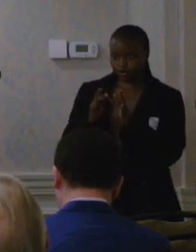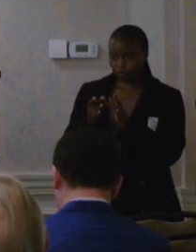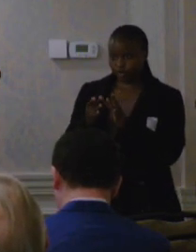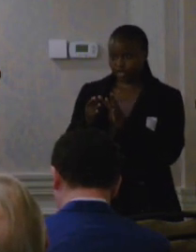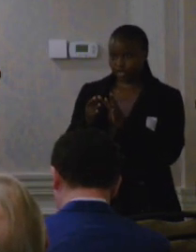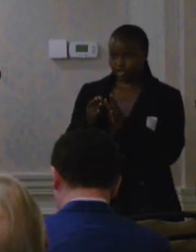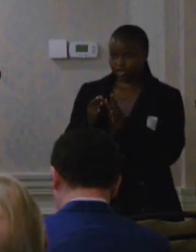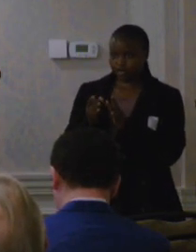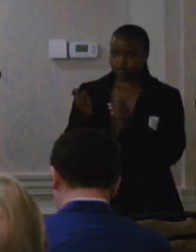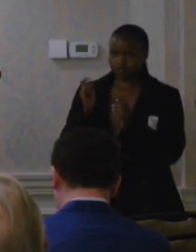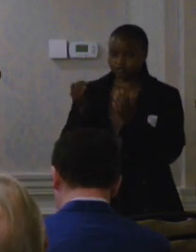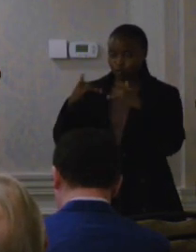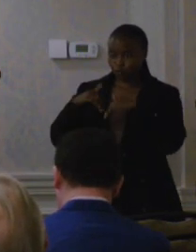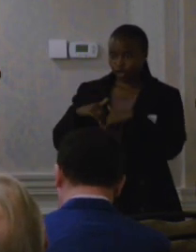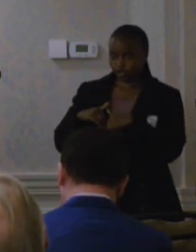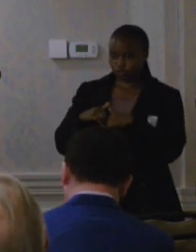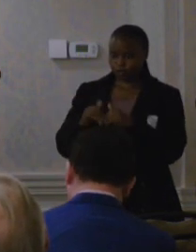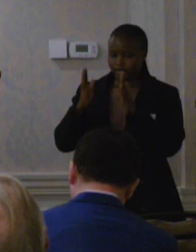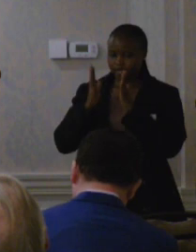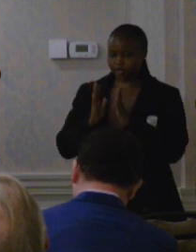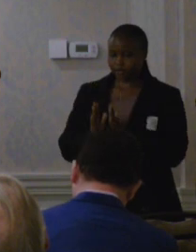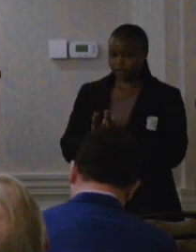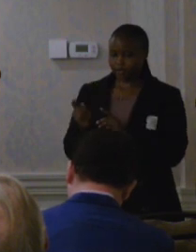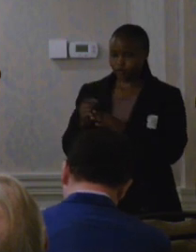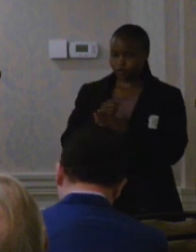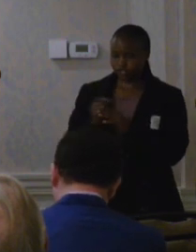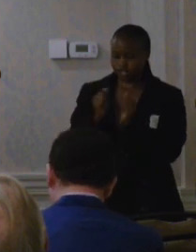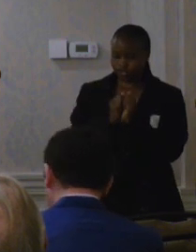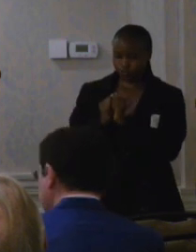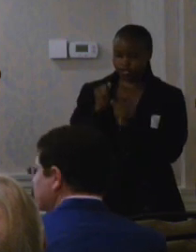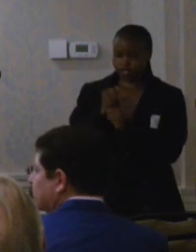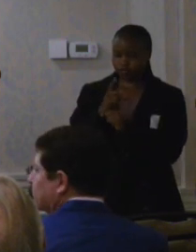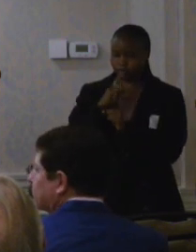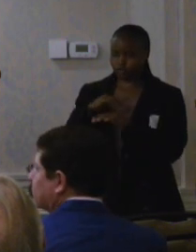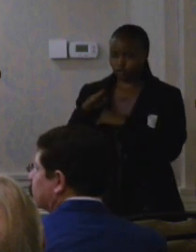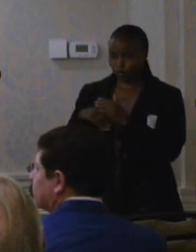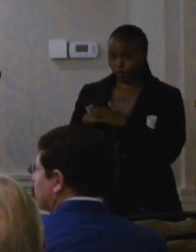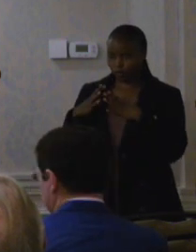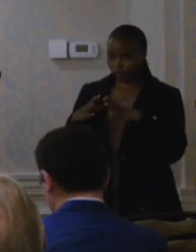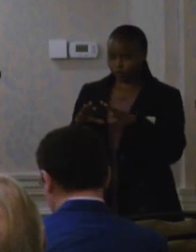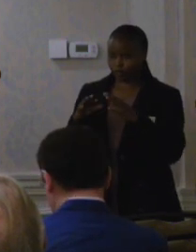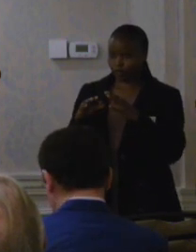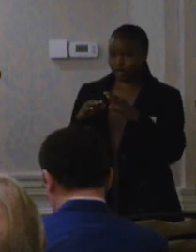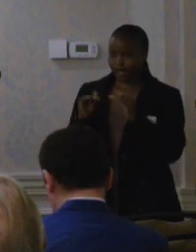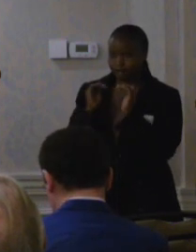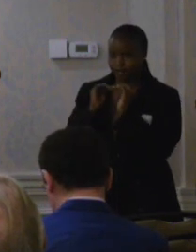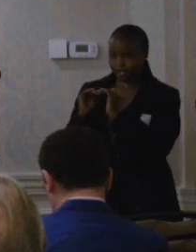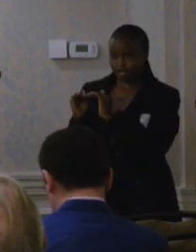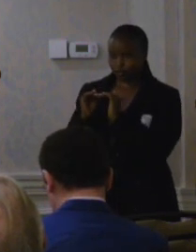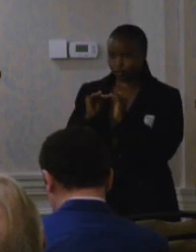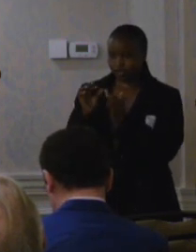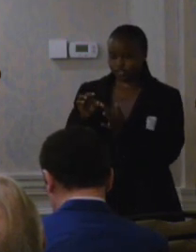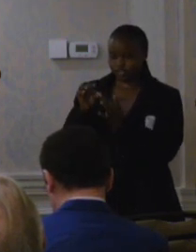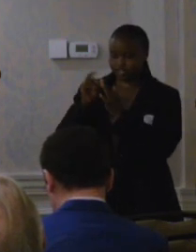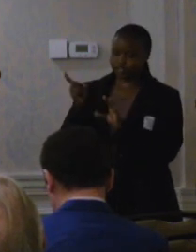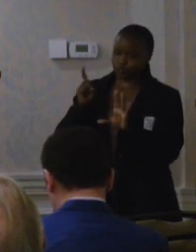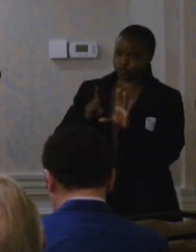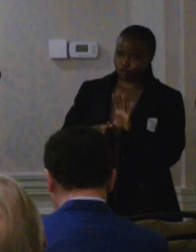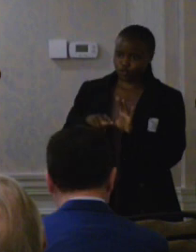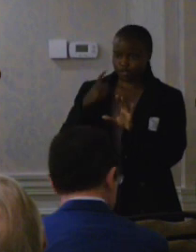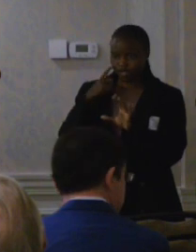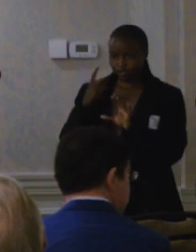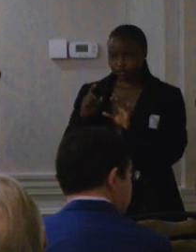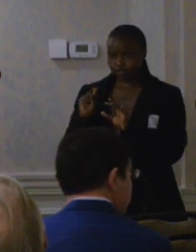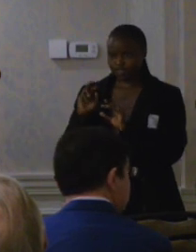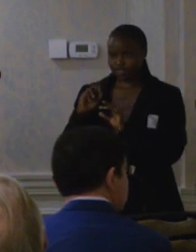workshop and the in-person together, and to make sure that all the people have an equal chance to join. And you see about in the